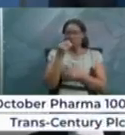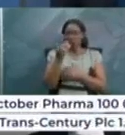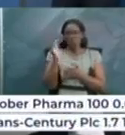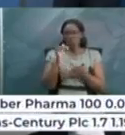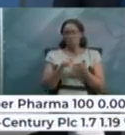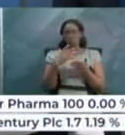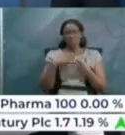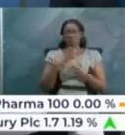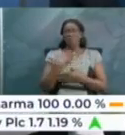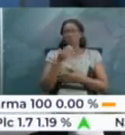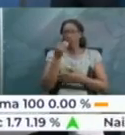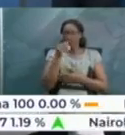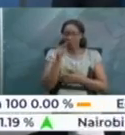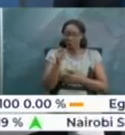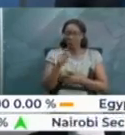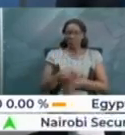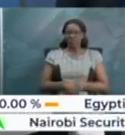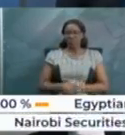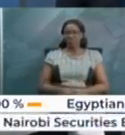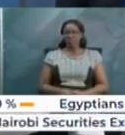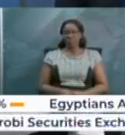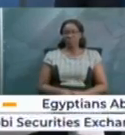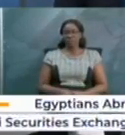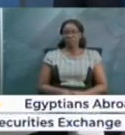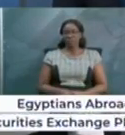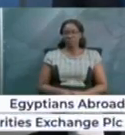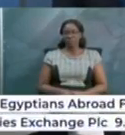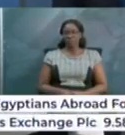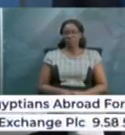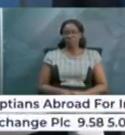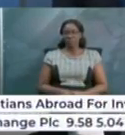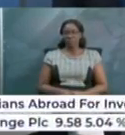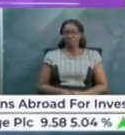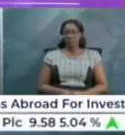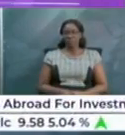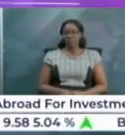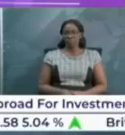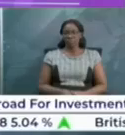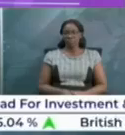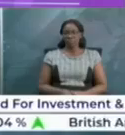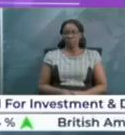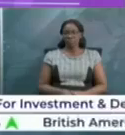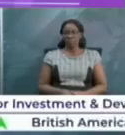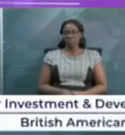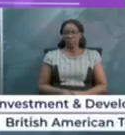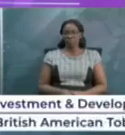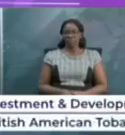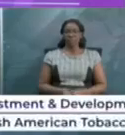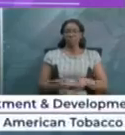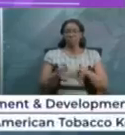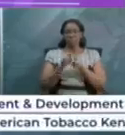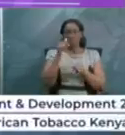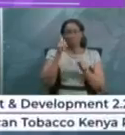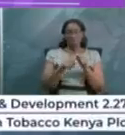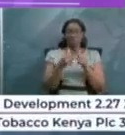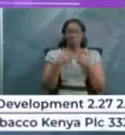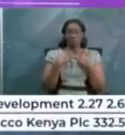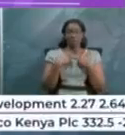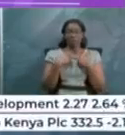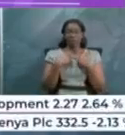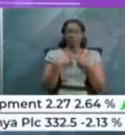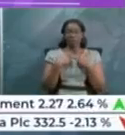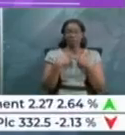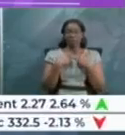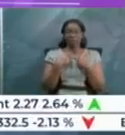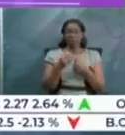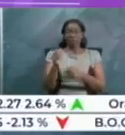wants the food. Yes, we can go through the food. Now remember, we have the packet. So the Somaduka. The